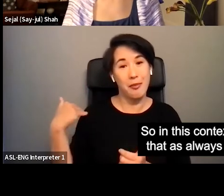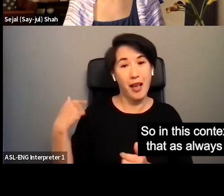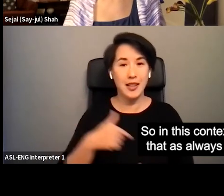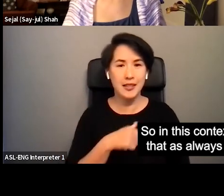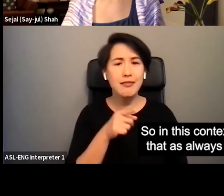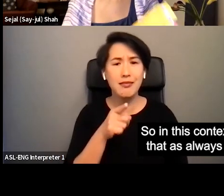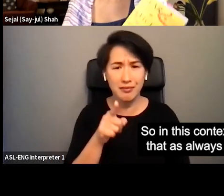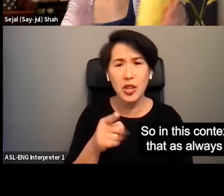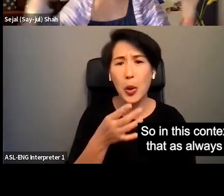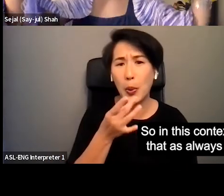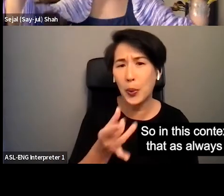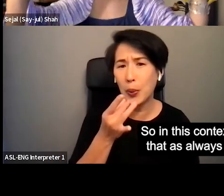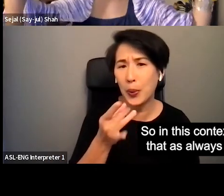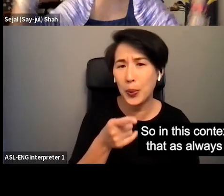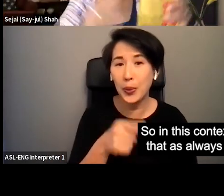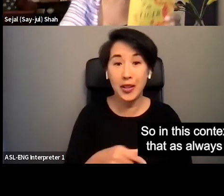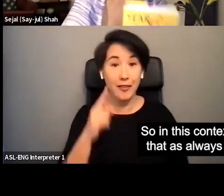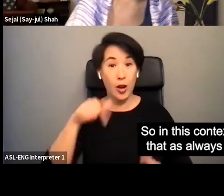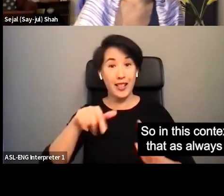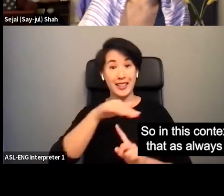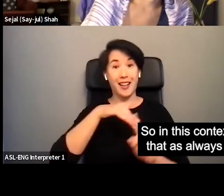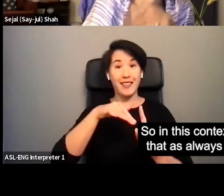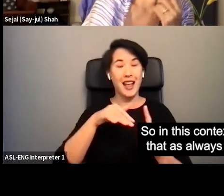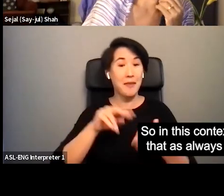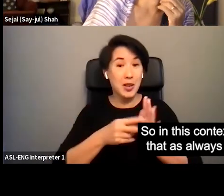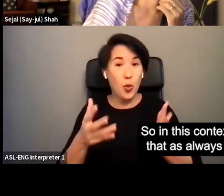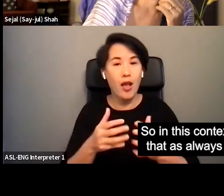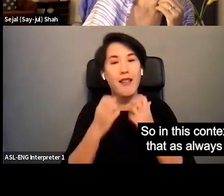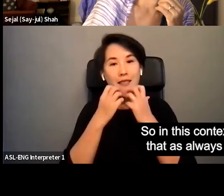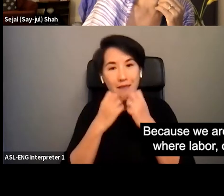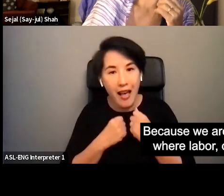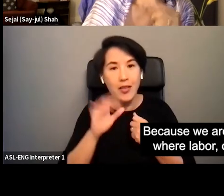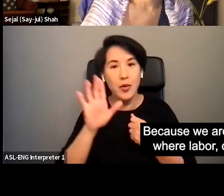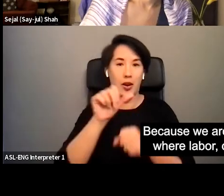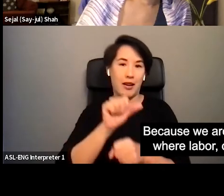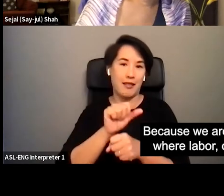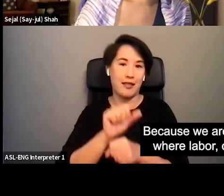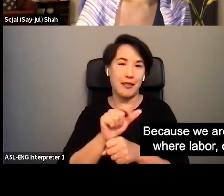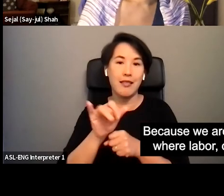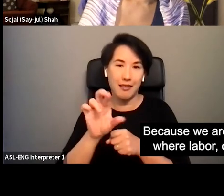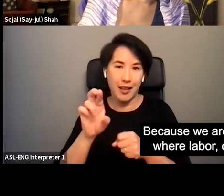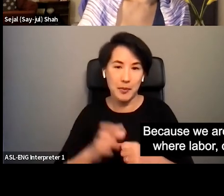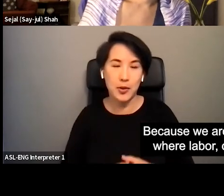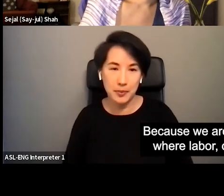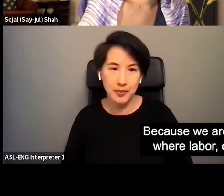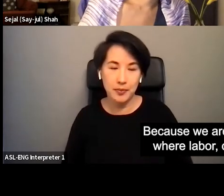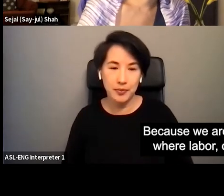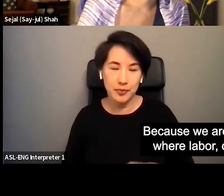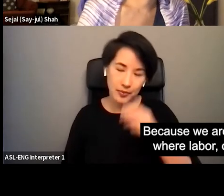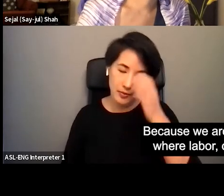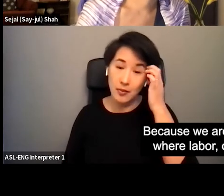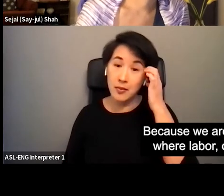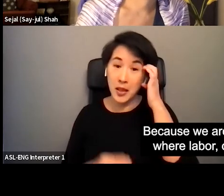this context, I'm gonna interpret that as always value your own labor. Because we are in